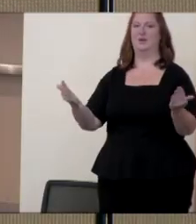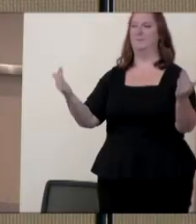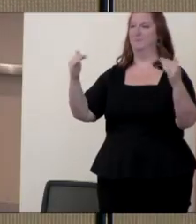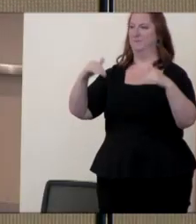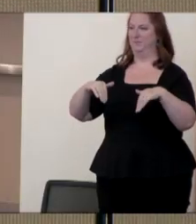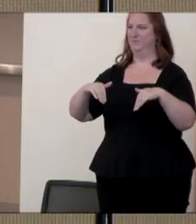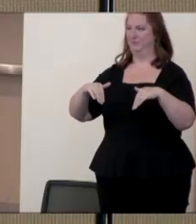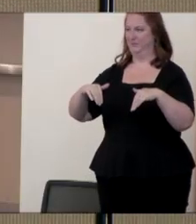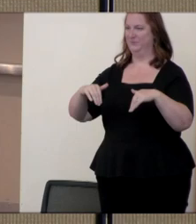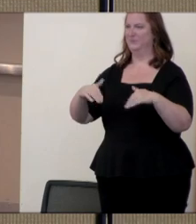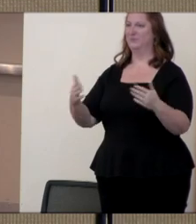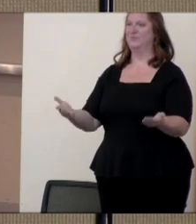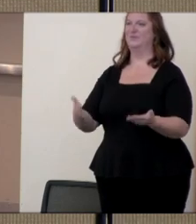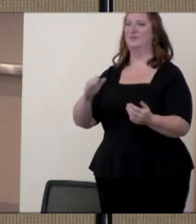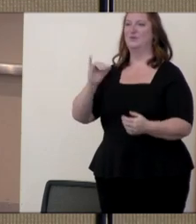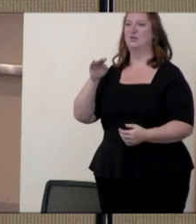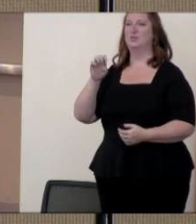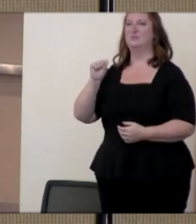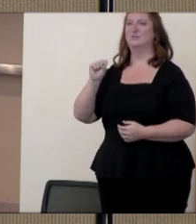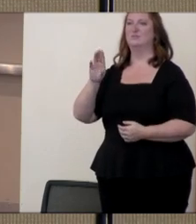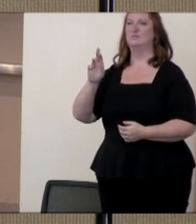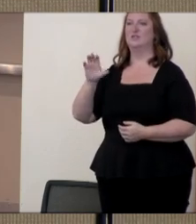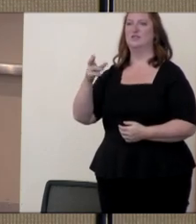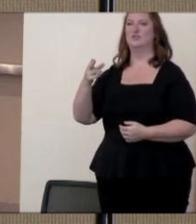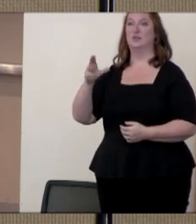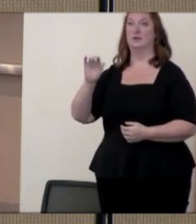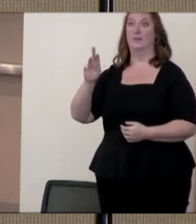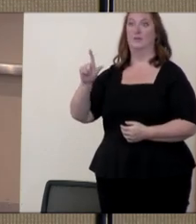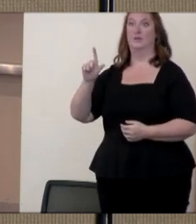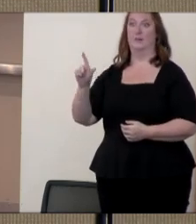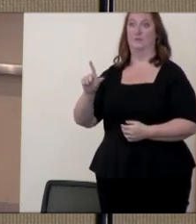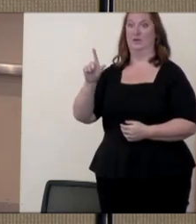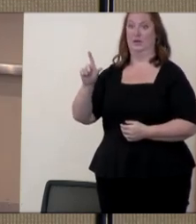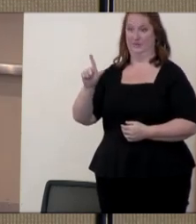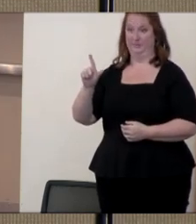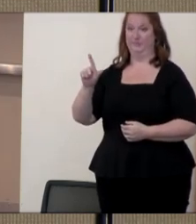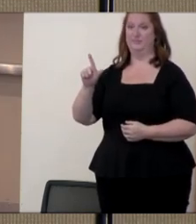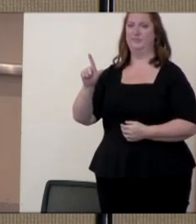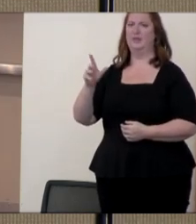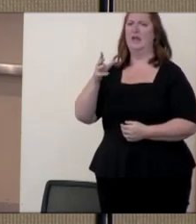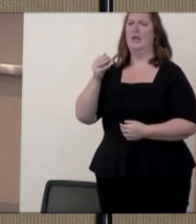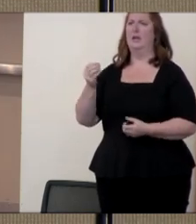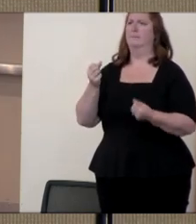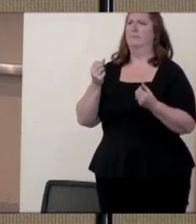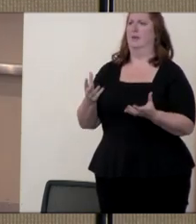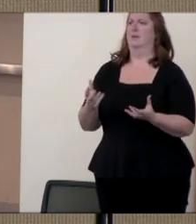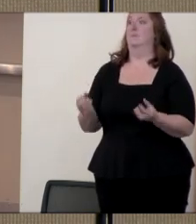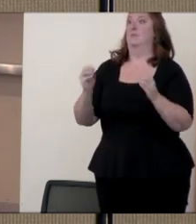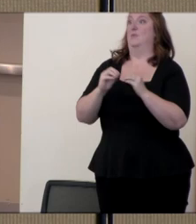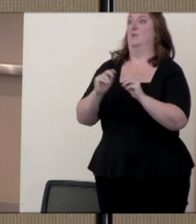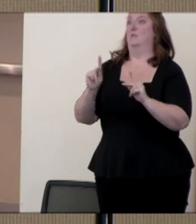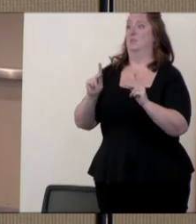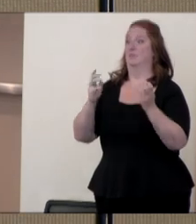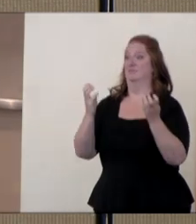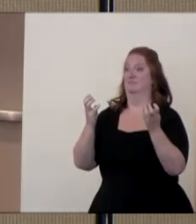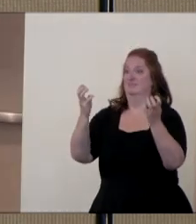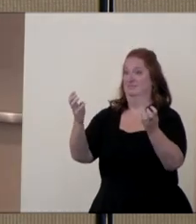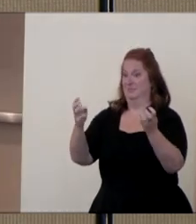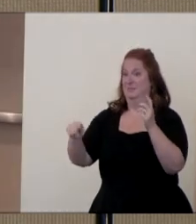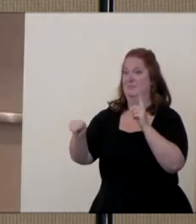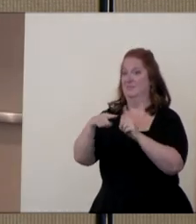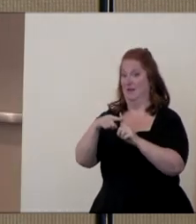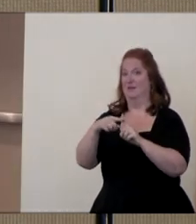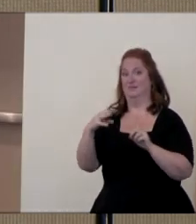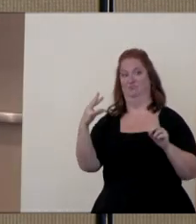today in the James Branch Cabell Library, as well as the many others who are joining us via live